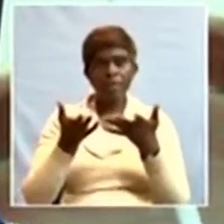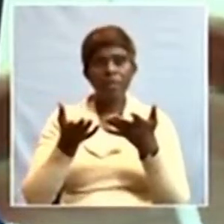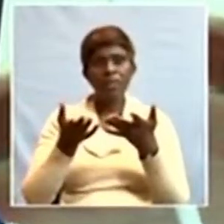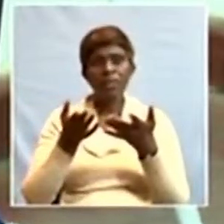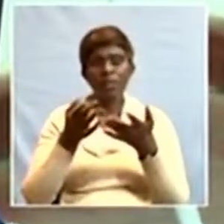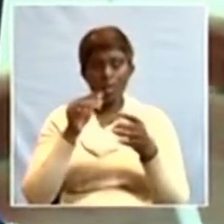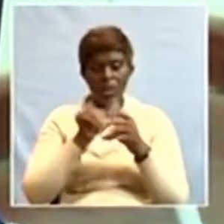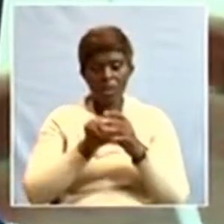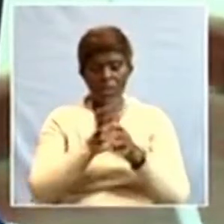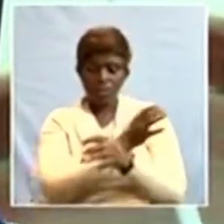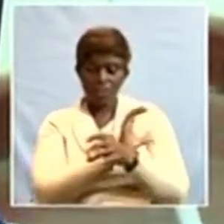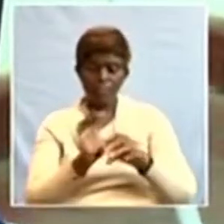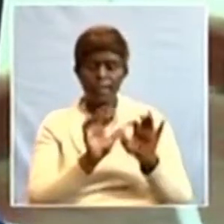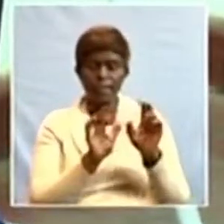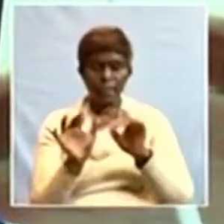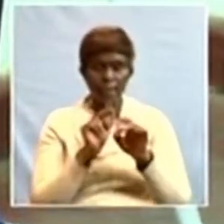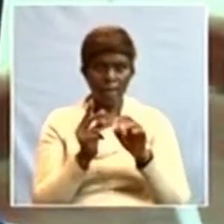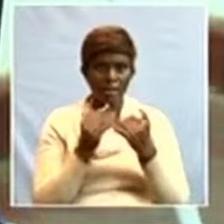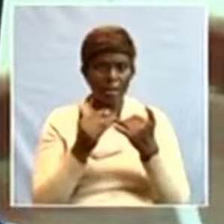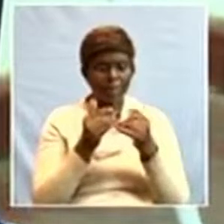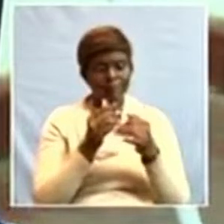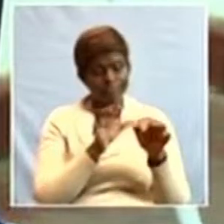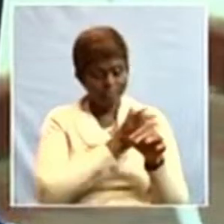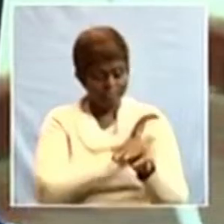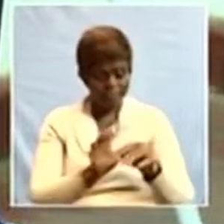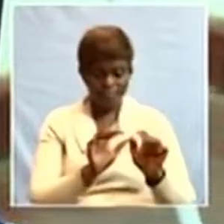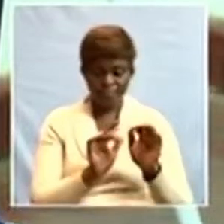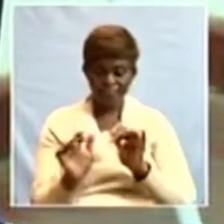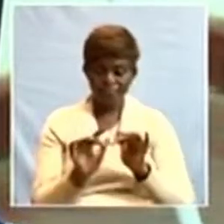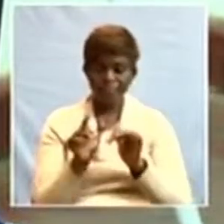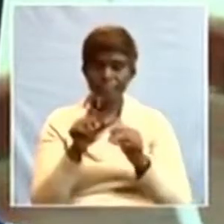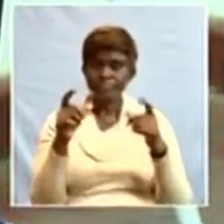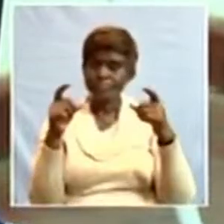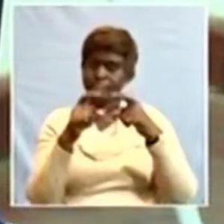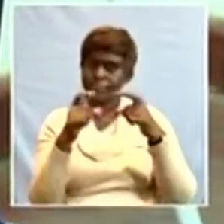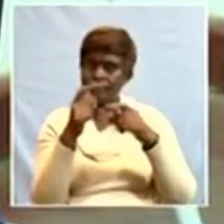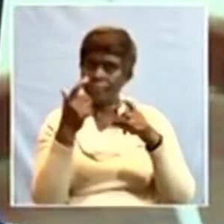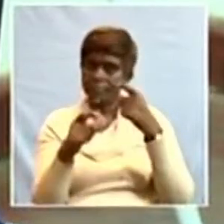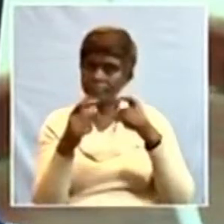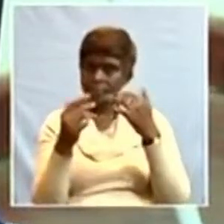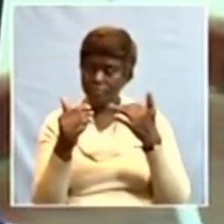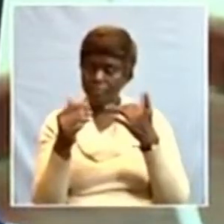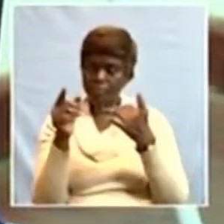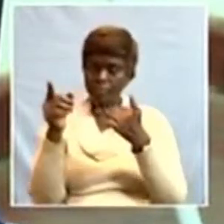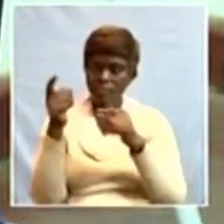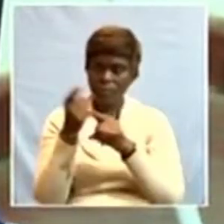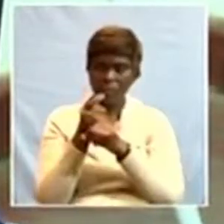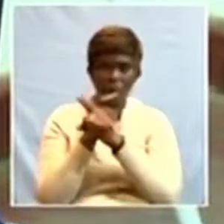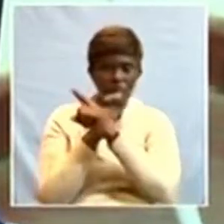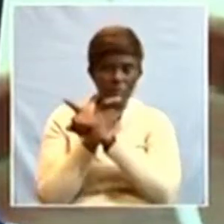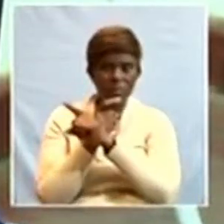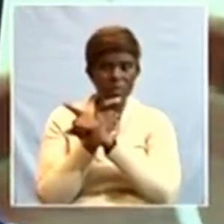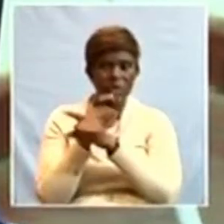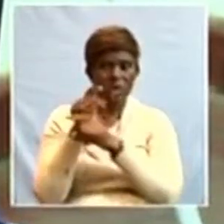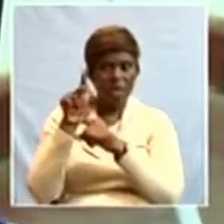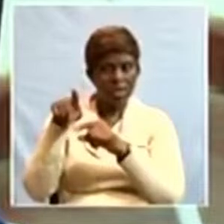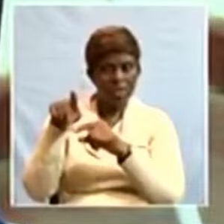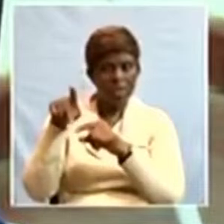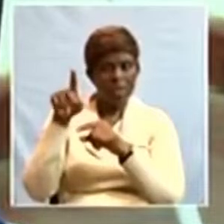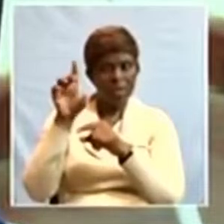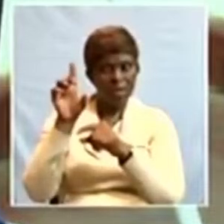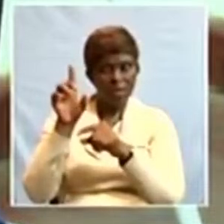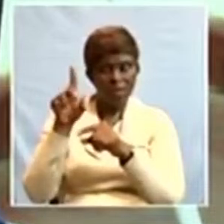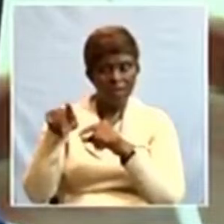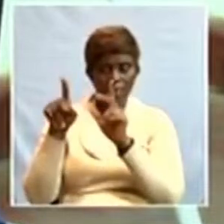ZSPs. So we're in the process of updating our ZSPs, because these cards are carried by the PWDs